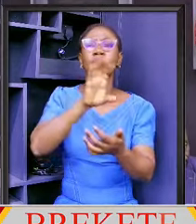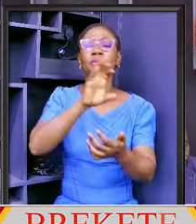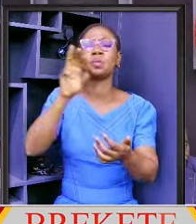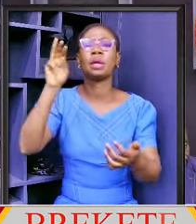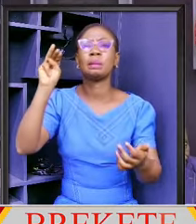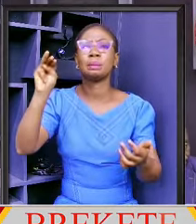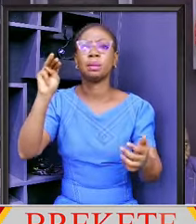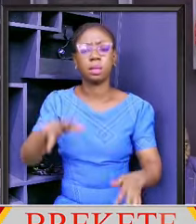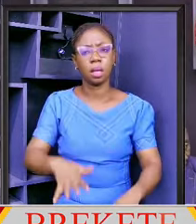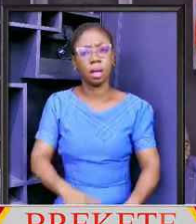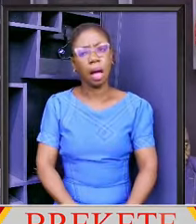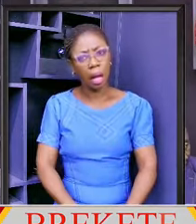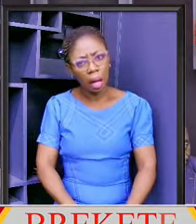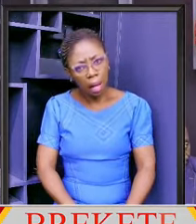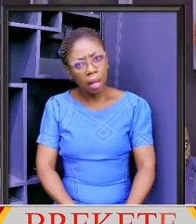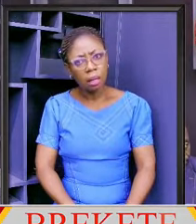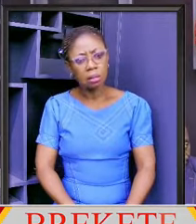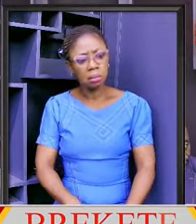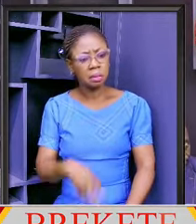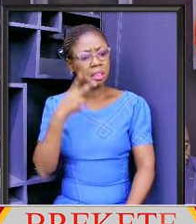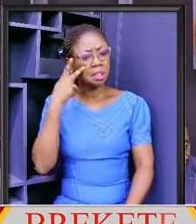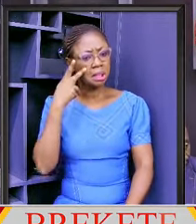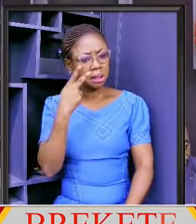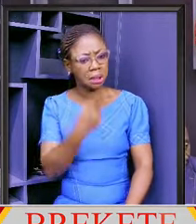no be multi-billionaire nine die.